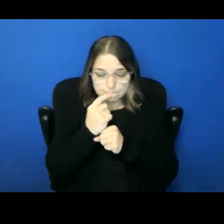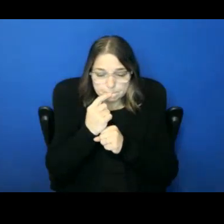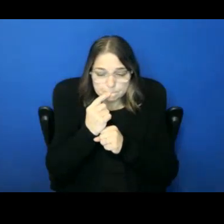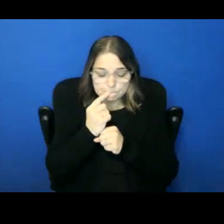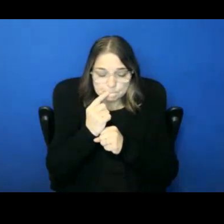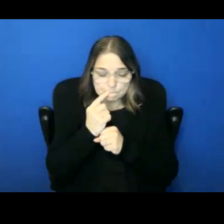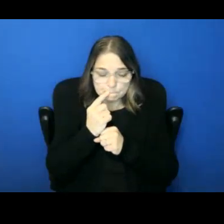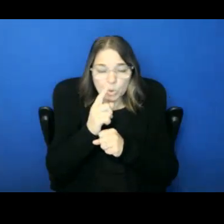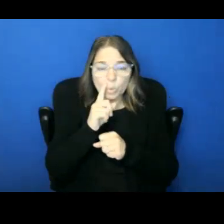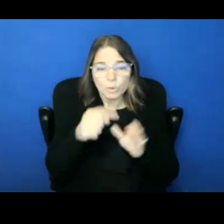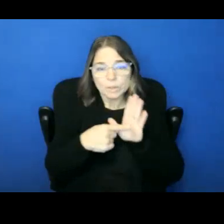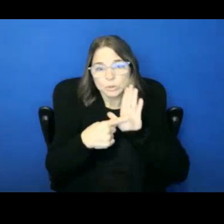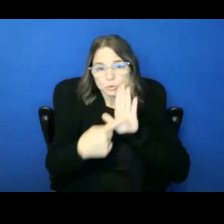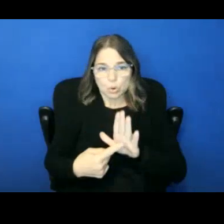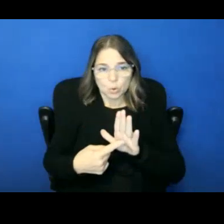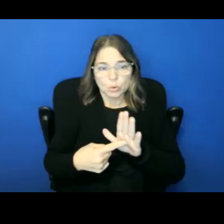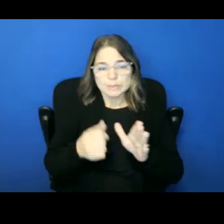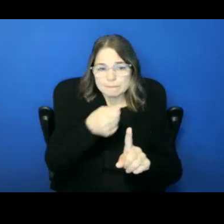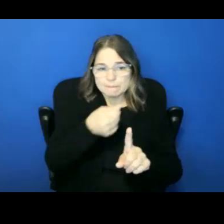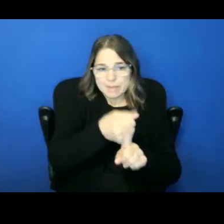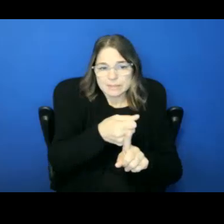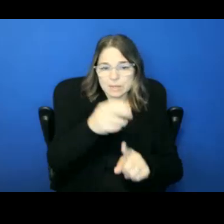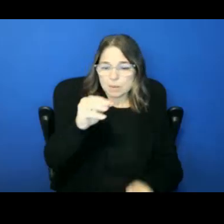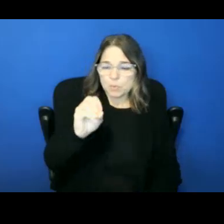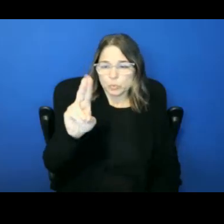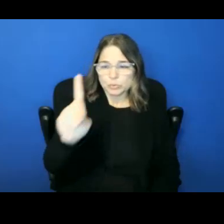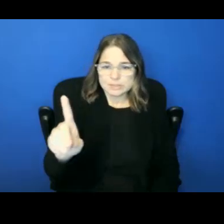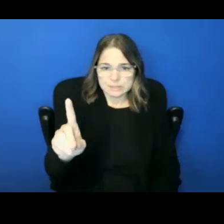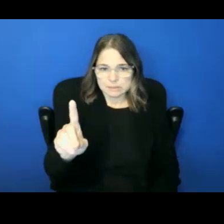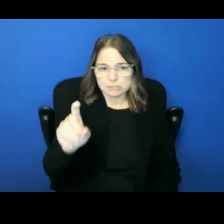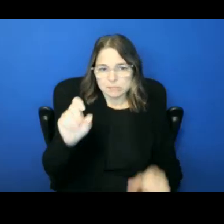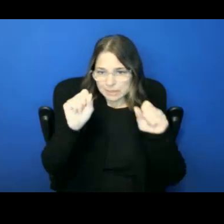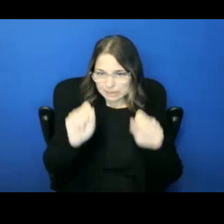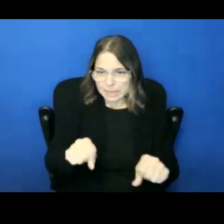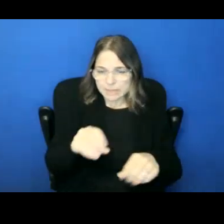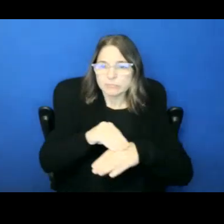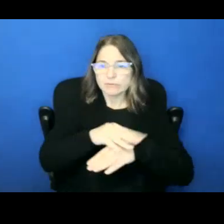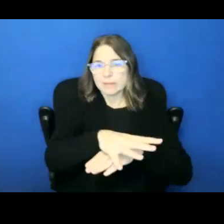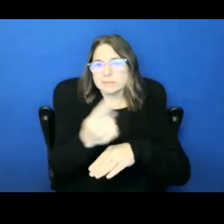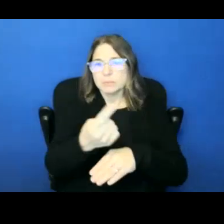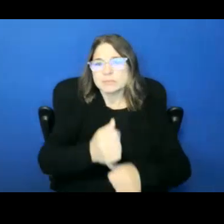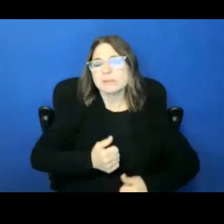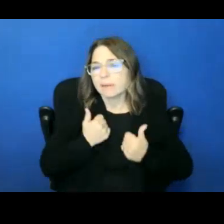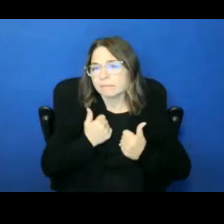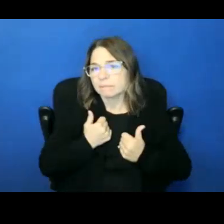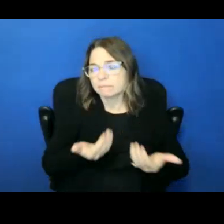really illustrates the impact that MOUD can have in someone's life?